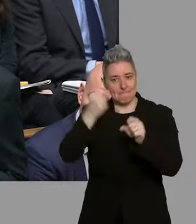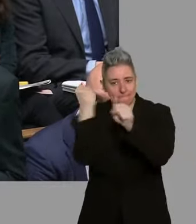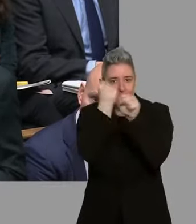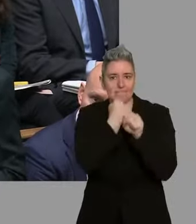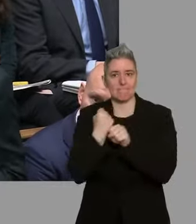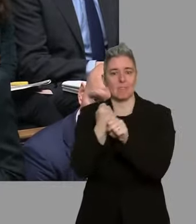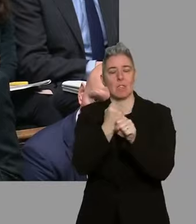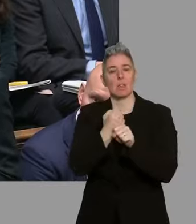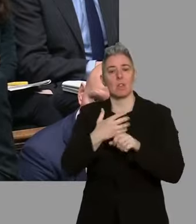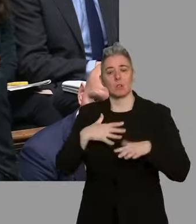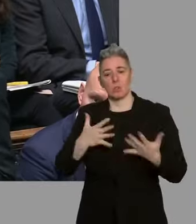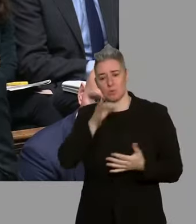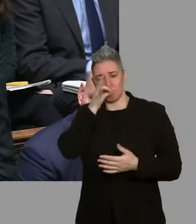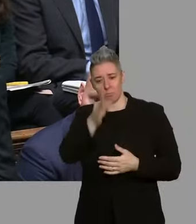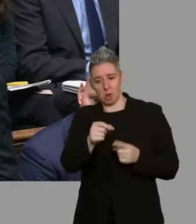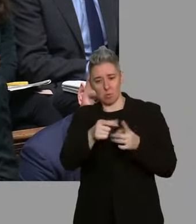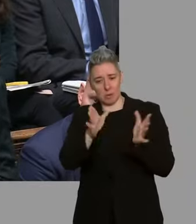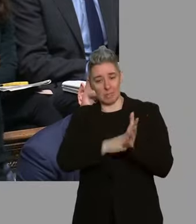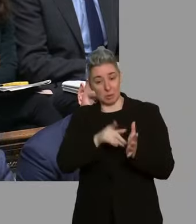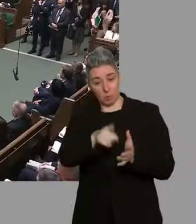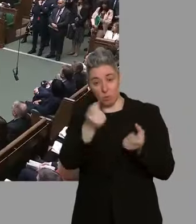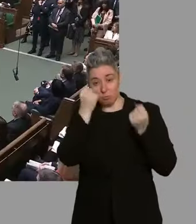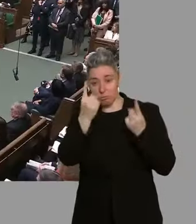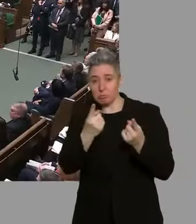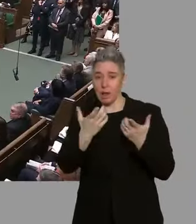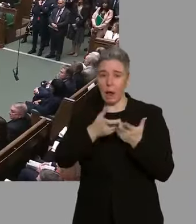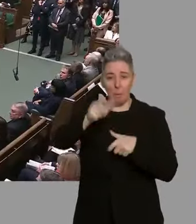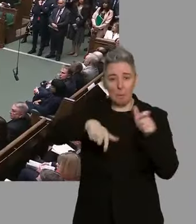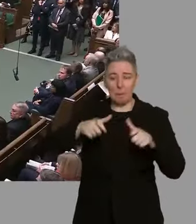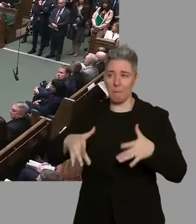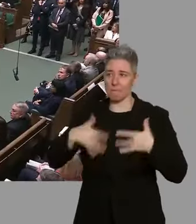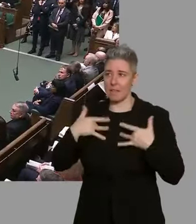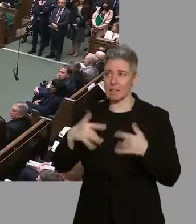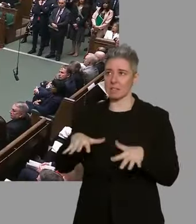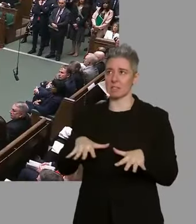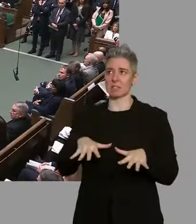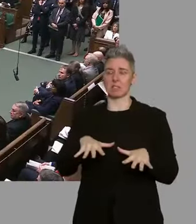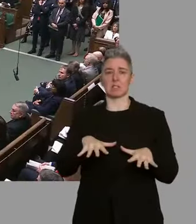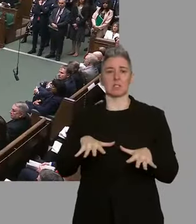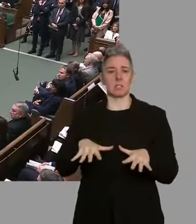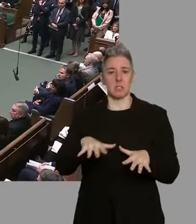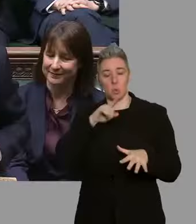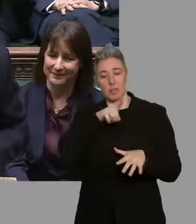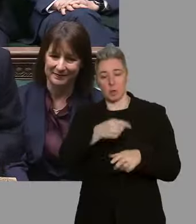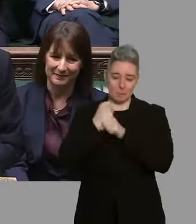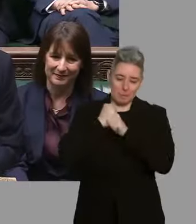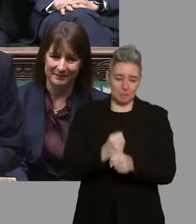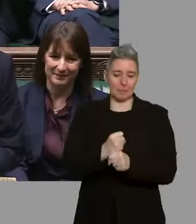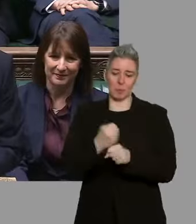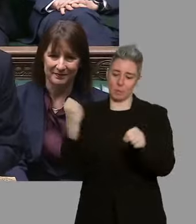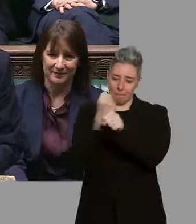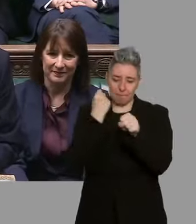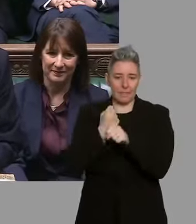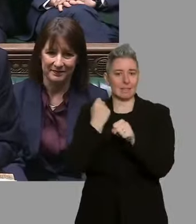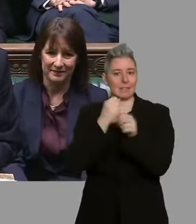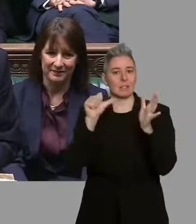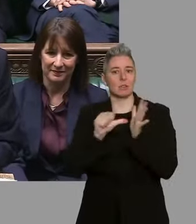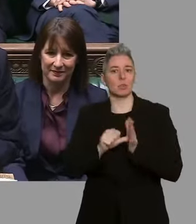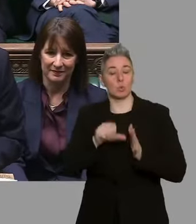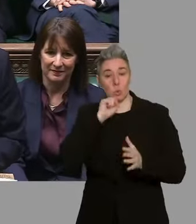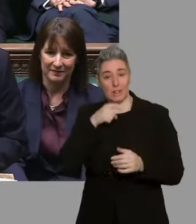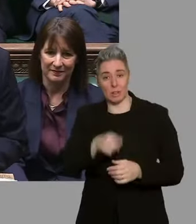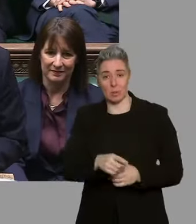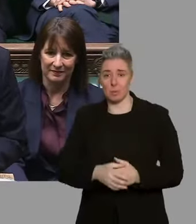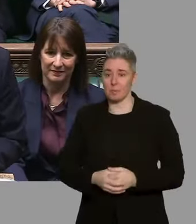his government to fixing these issues in this government? Prime Minister. Well, thank him for his question, and I'm pleased that his